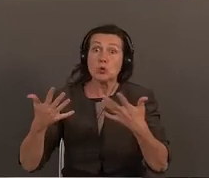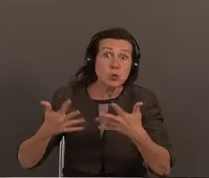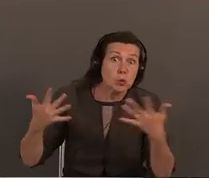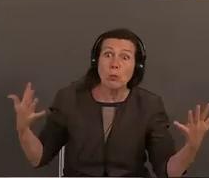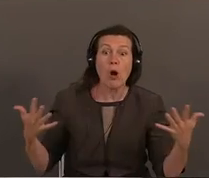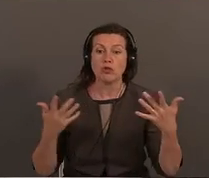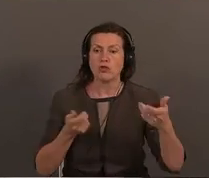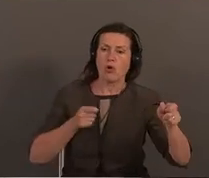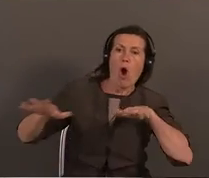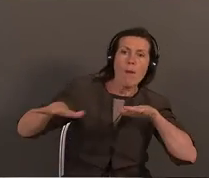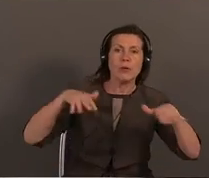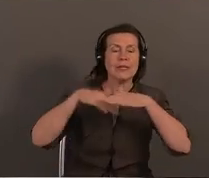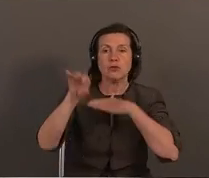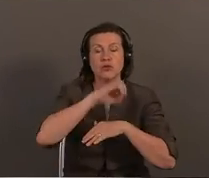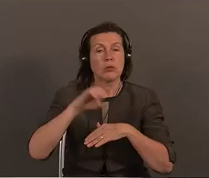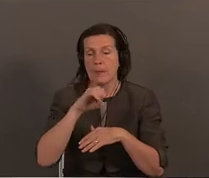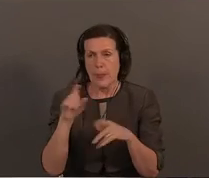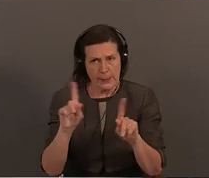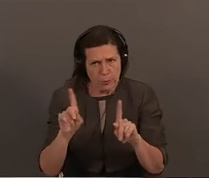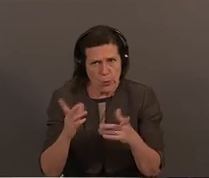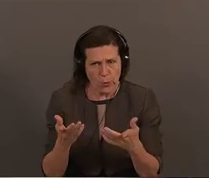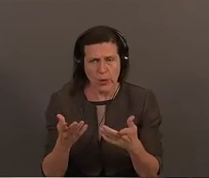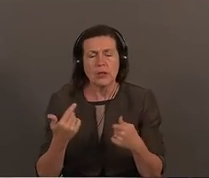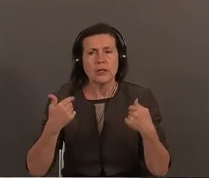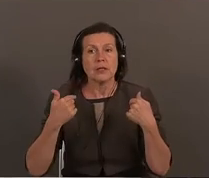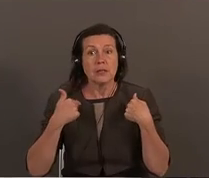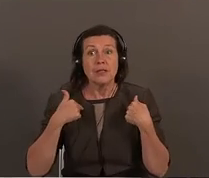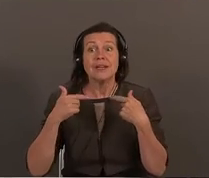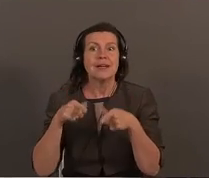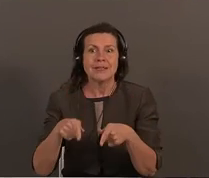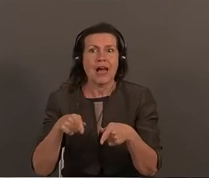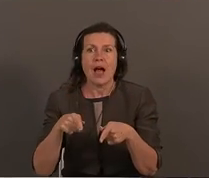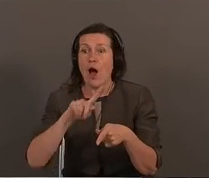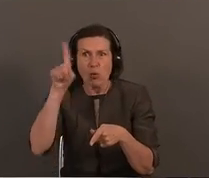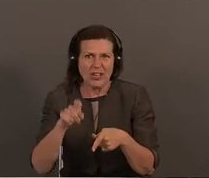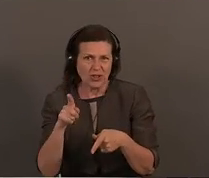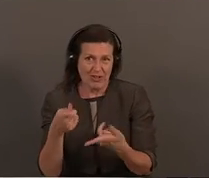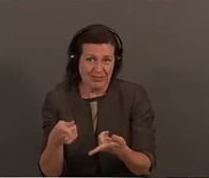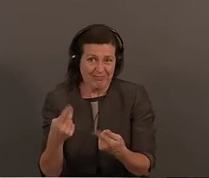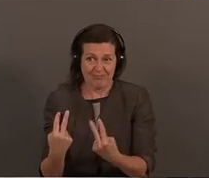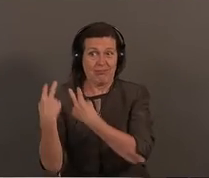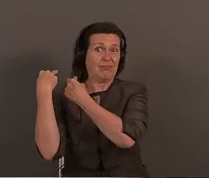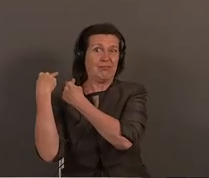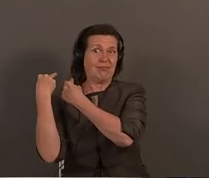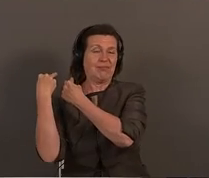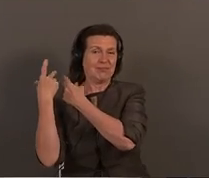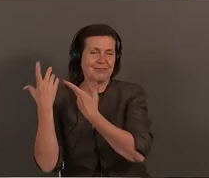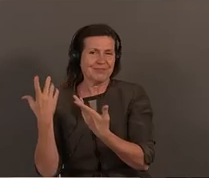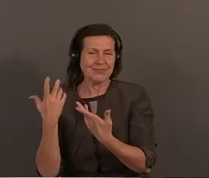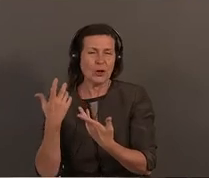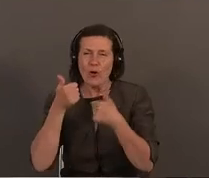no, but I think, more importantly, that this is not the good question. I think this question is not